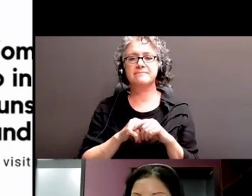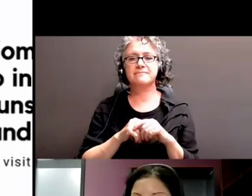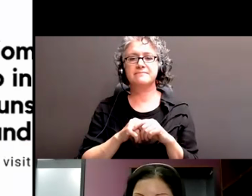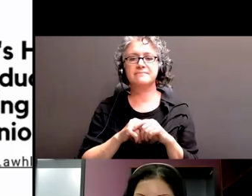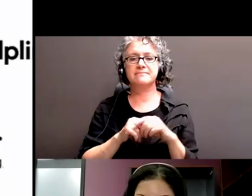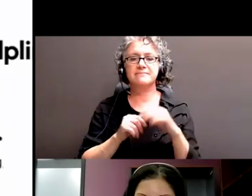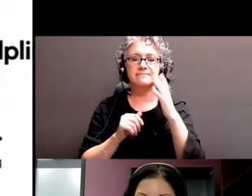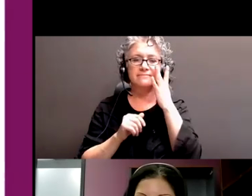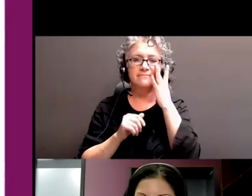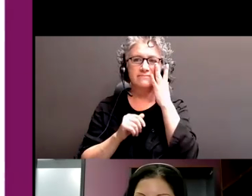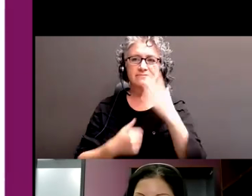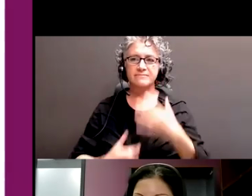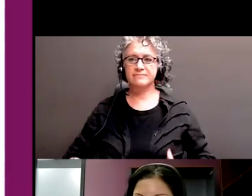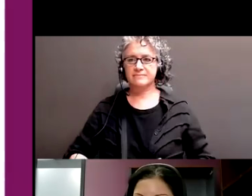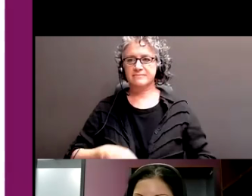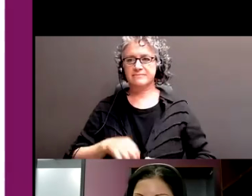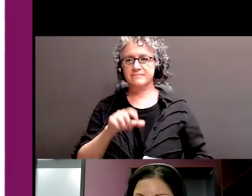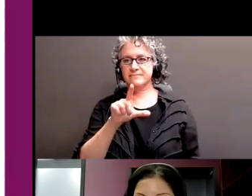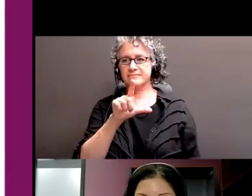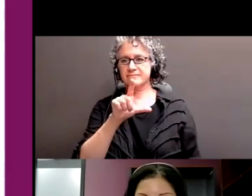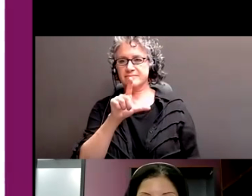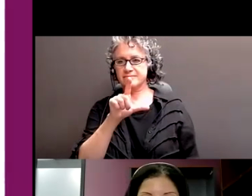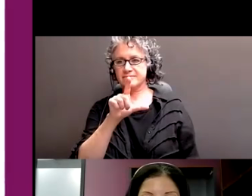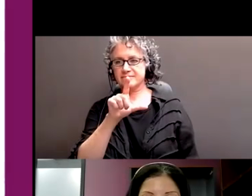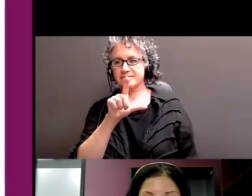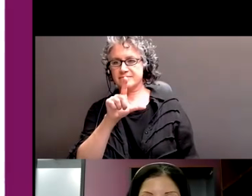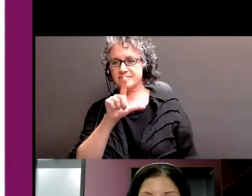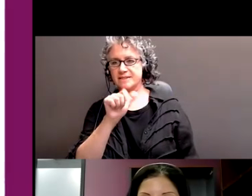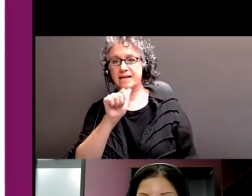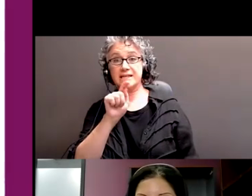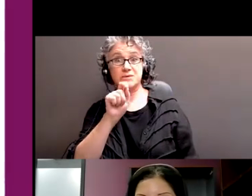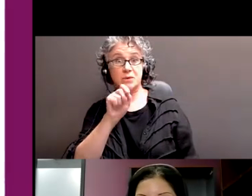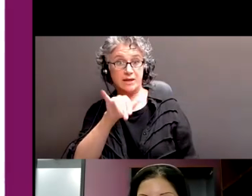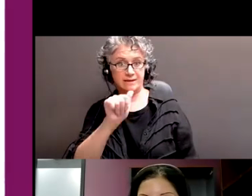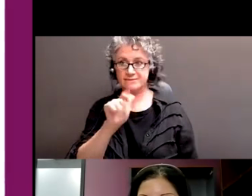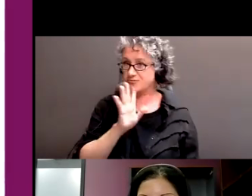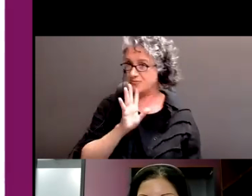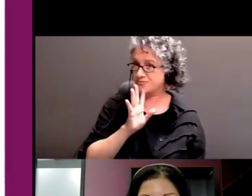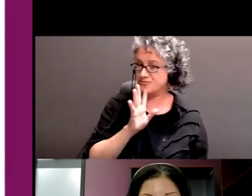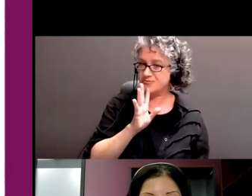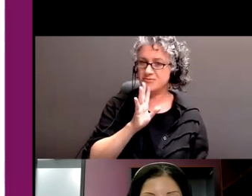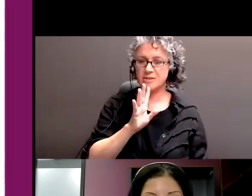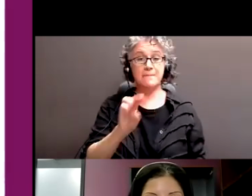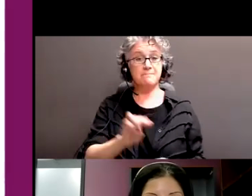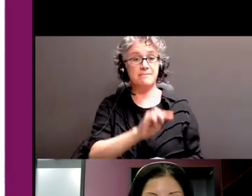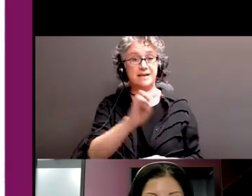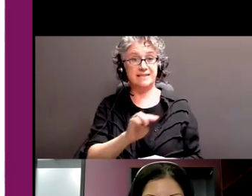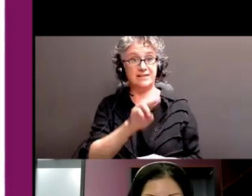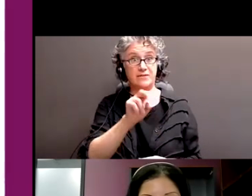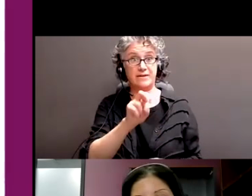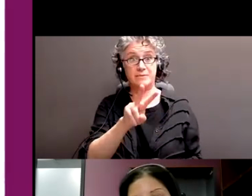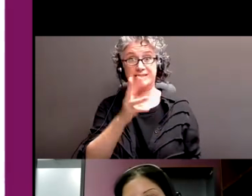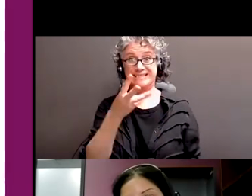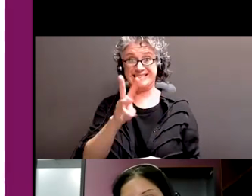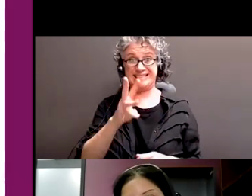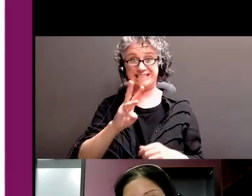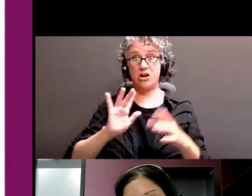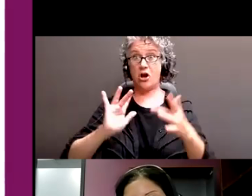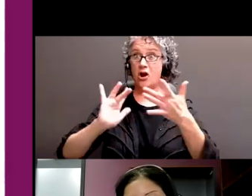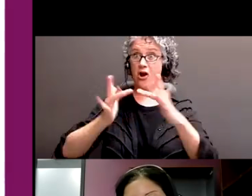Okay, so what's new with us? So on Monday, November 16th, we launched our online counseling. It